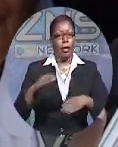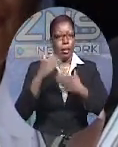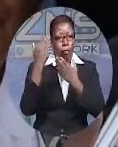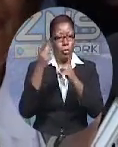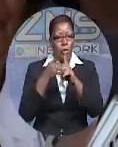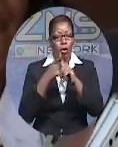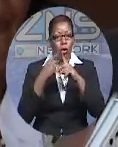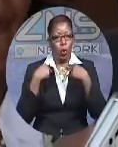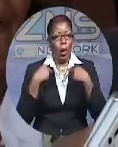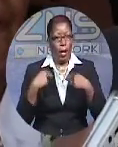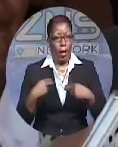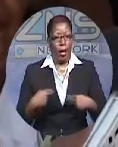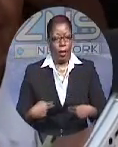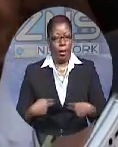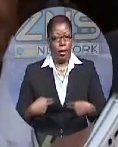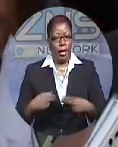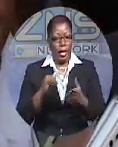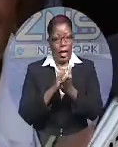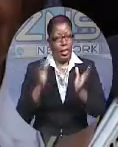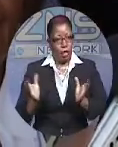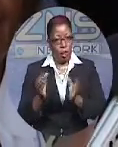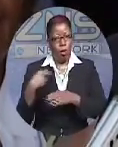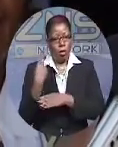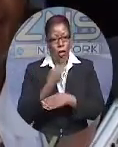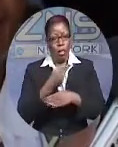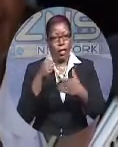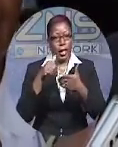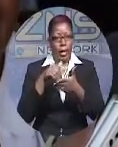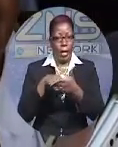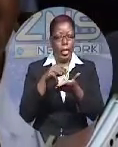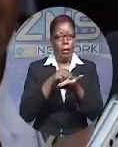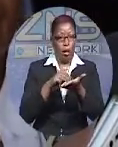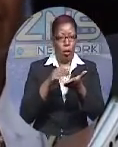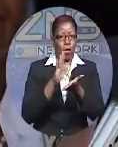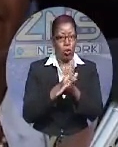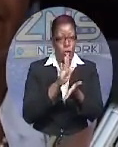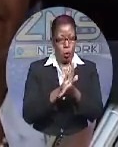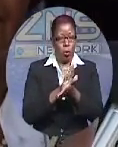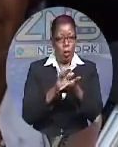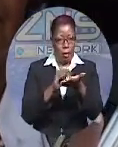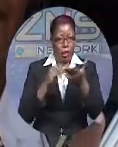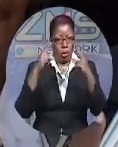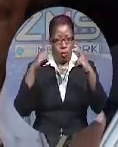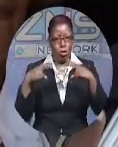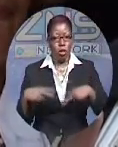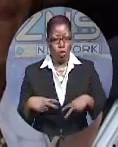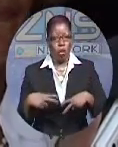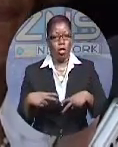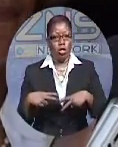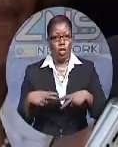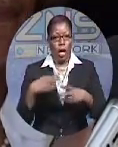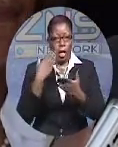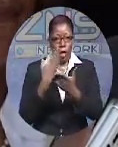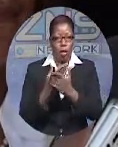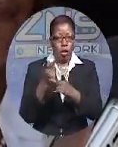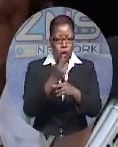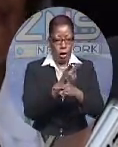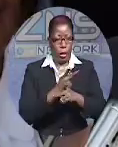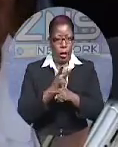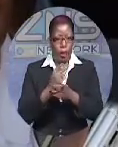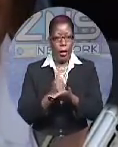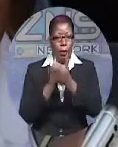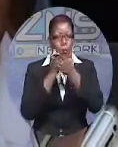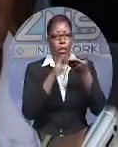all, what motivates us at a medical school. We're committed to medical research, outstanding care in service of the